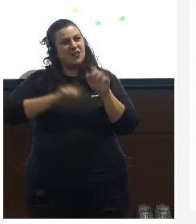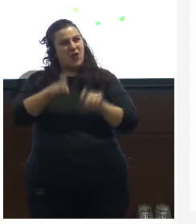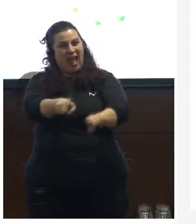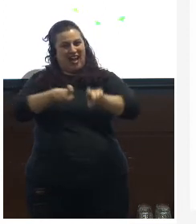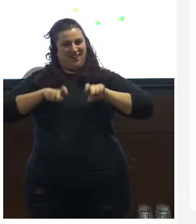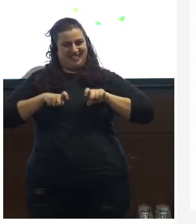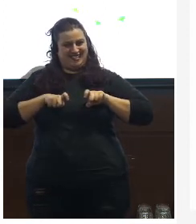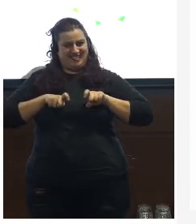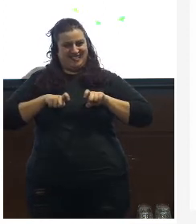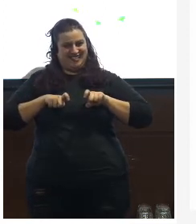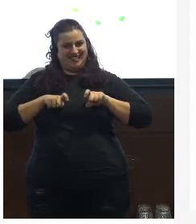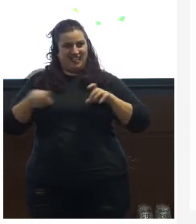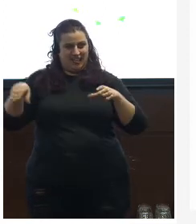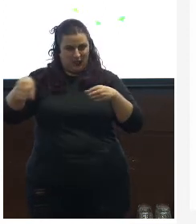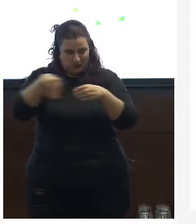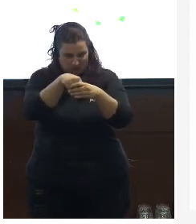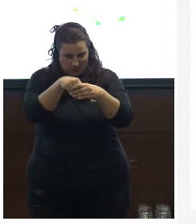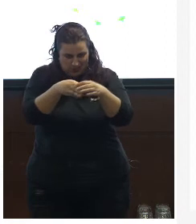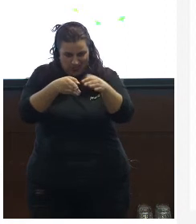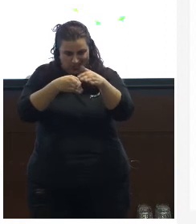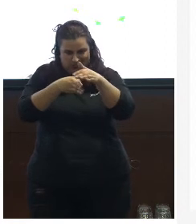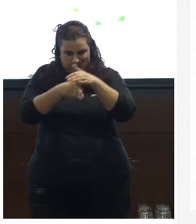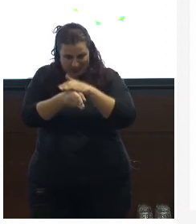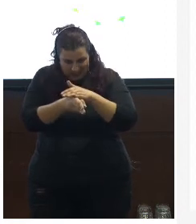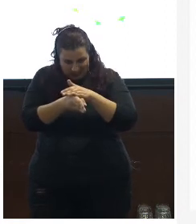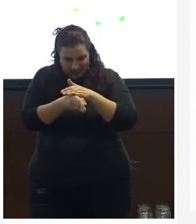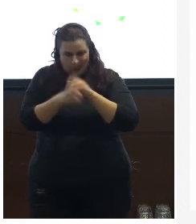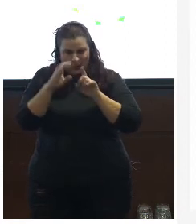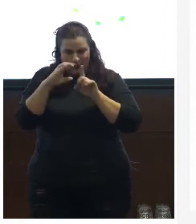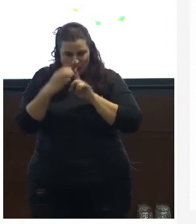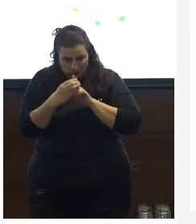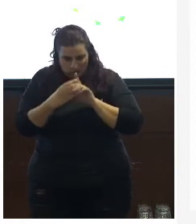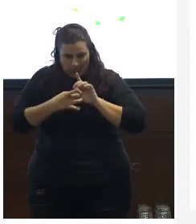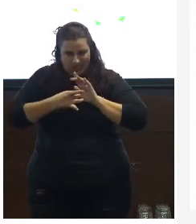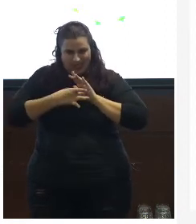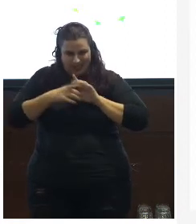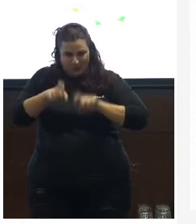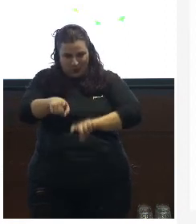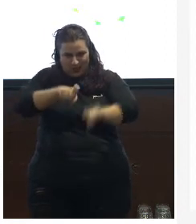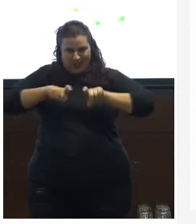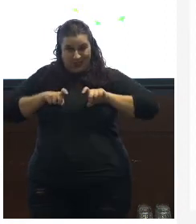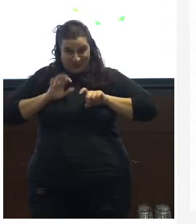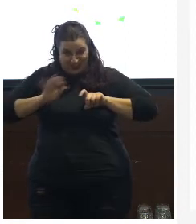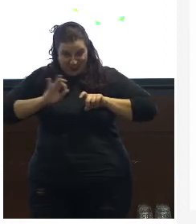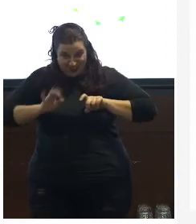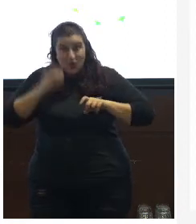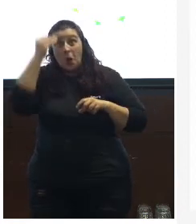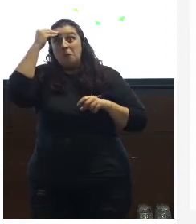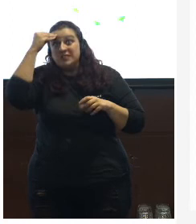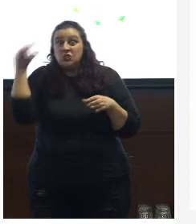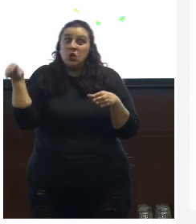culture, and quality maybe 10 times each today, maybe inclusivity a bit more. I'm gonna start with that.